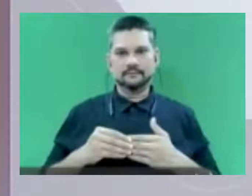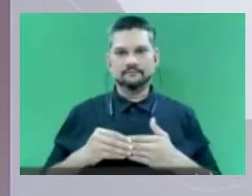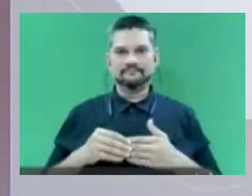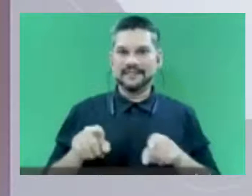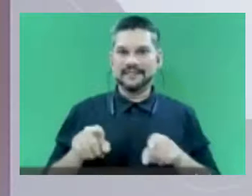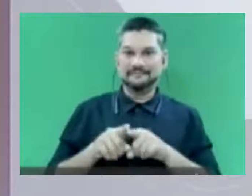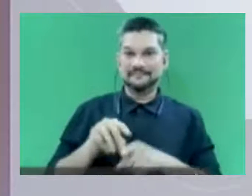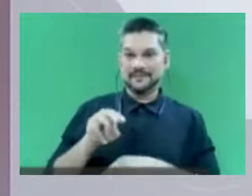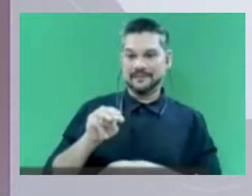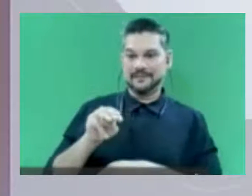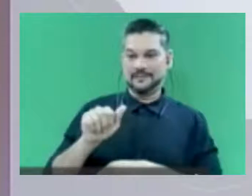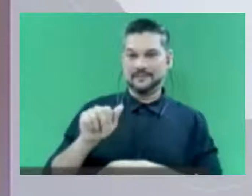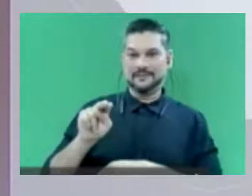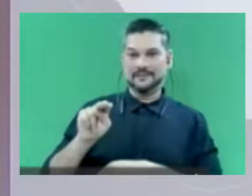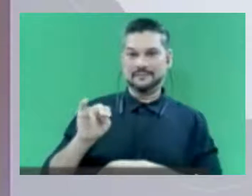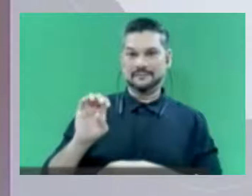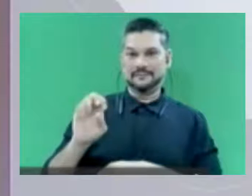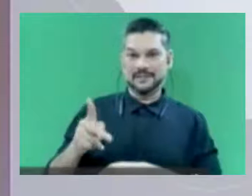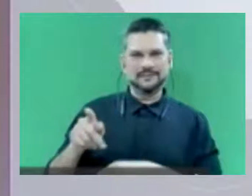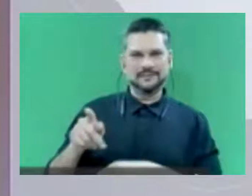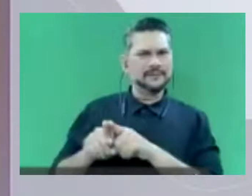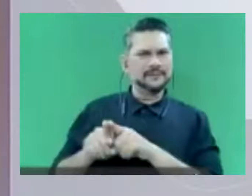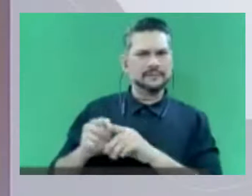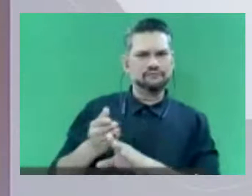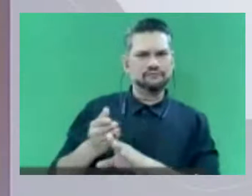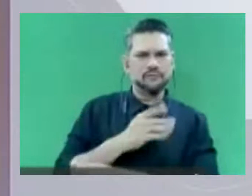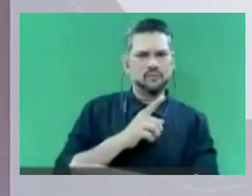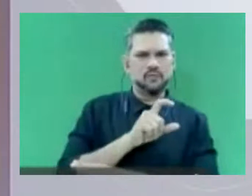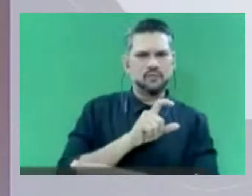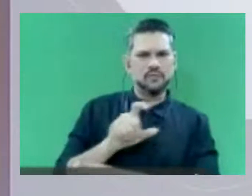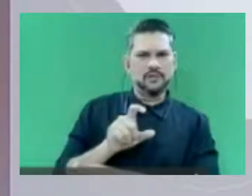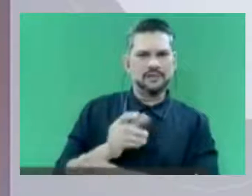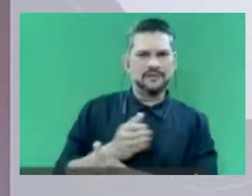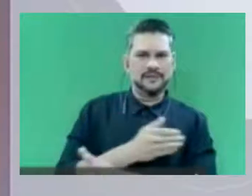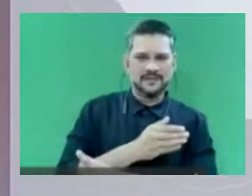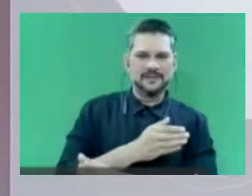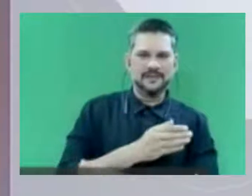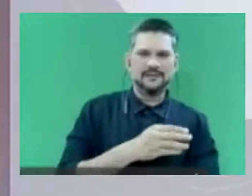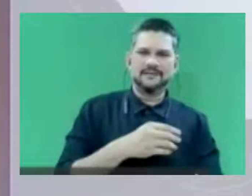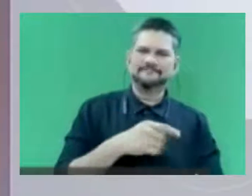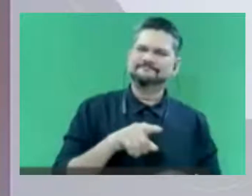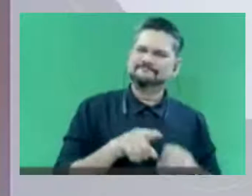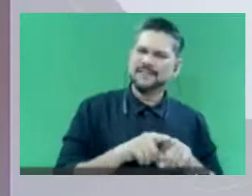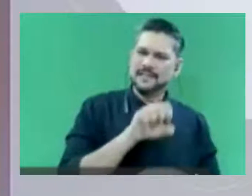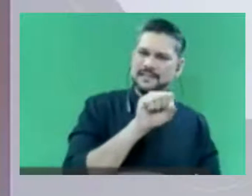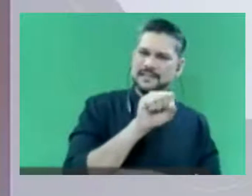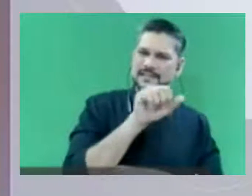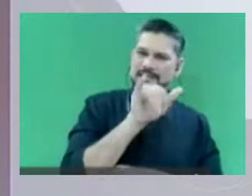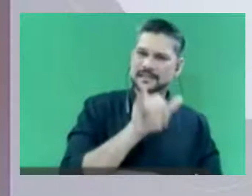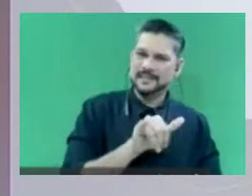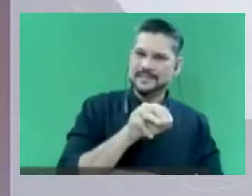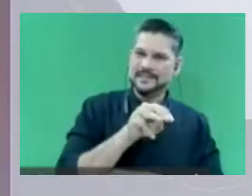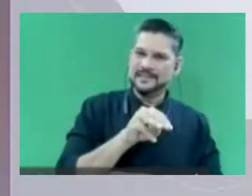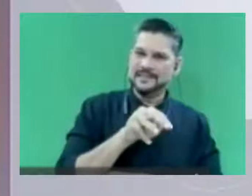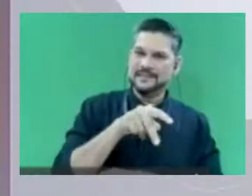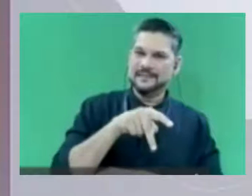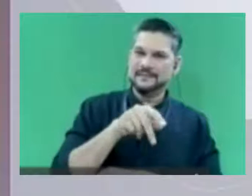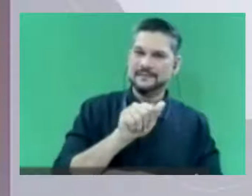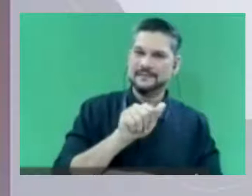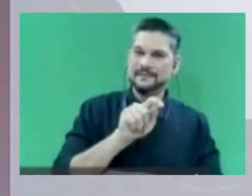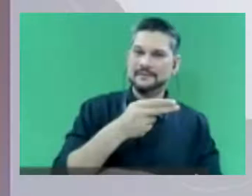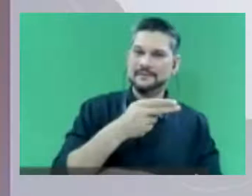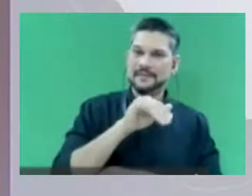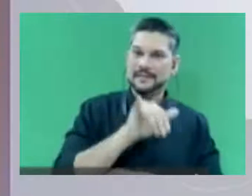point earlier this week about sympathy and empathy. There's 2 different things. You don't need to